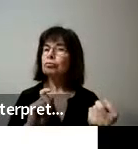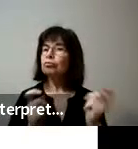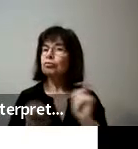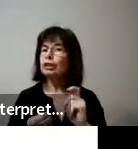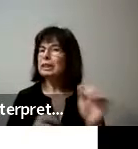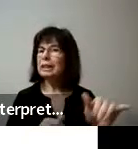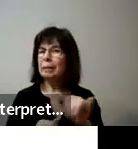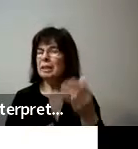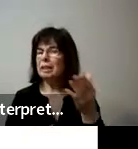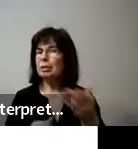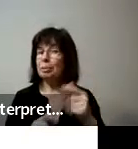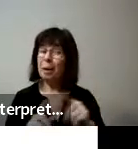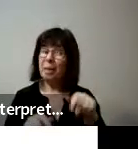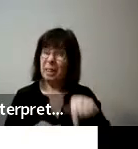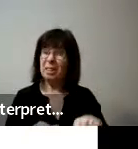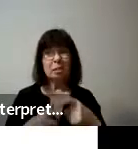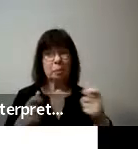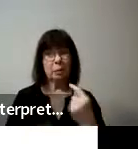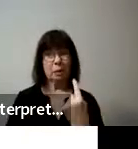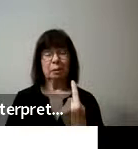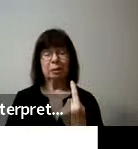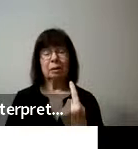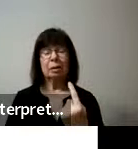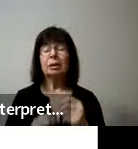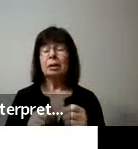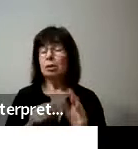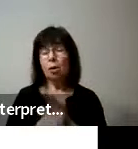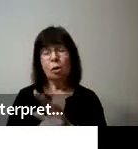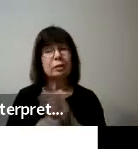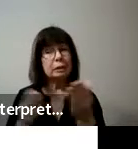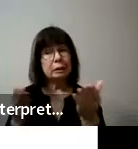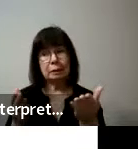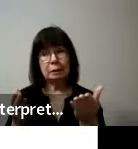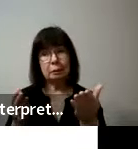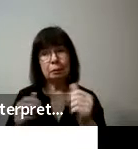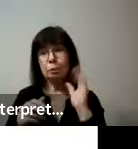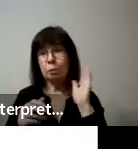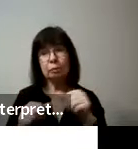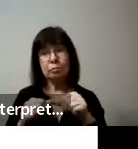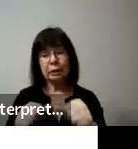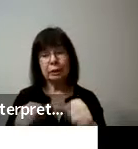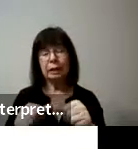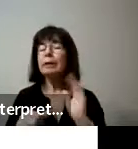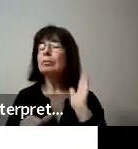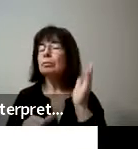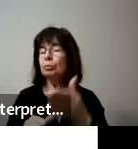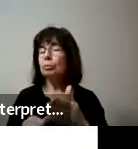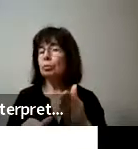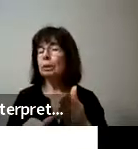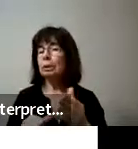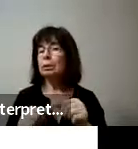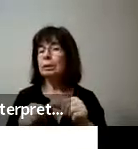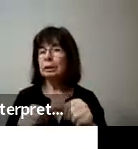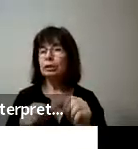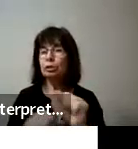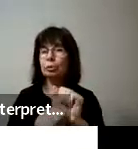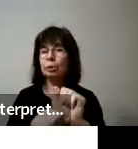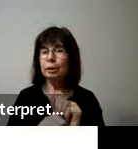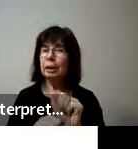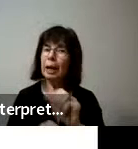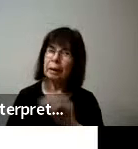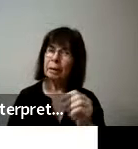but this is a big one, but COVID is here to stay, and we're going to continue to be working on it. And I think, living with it